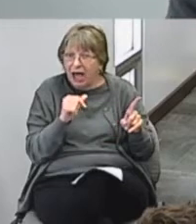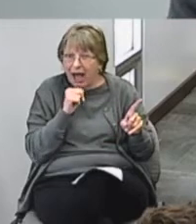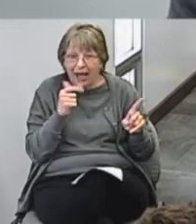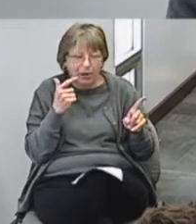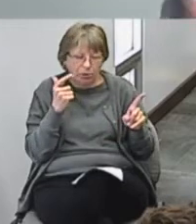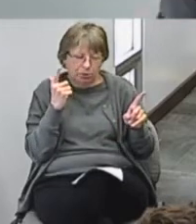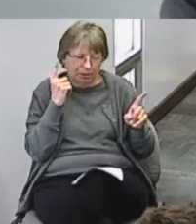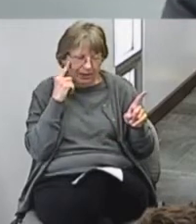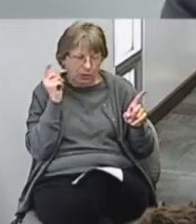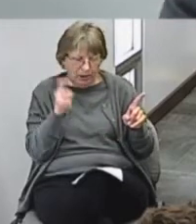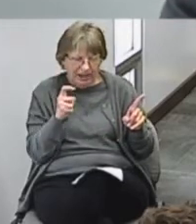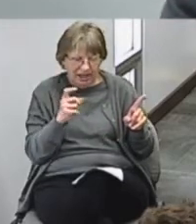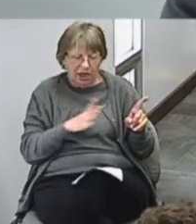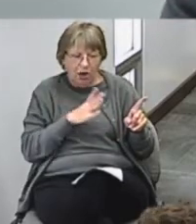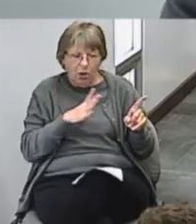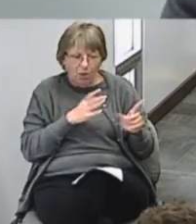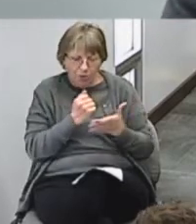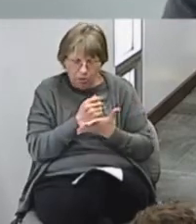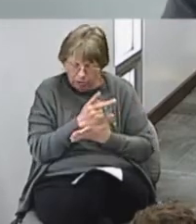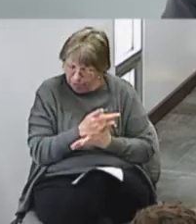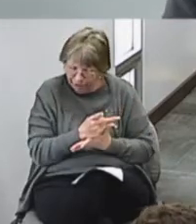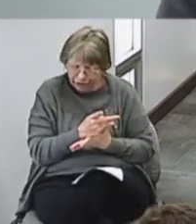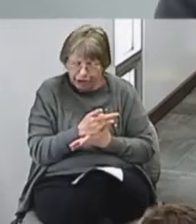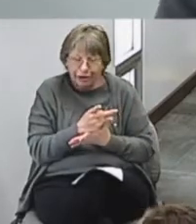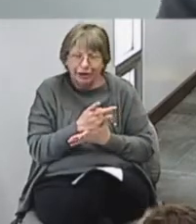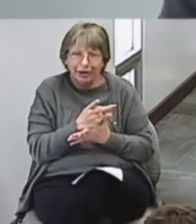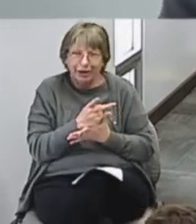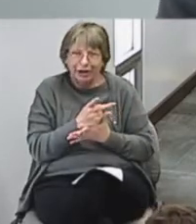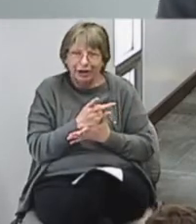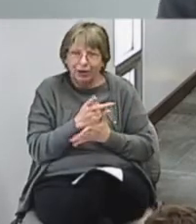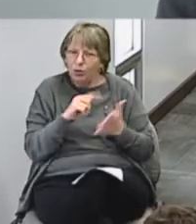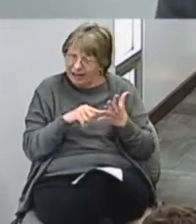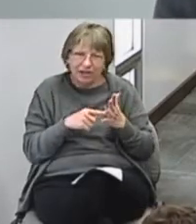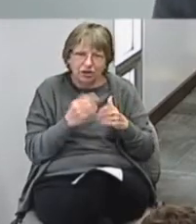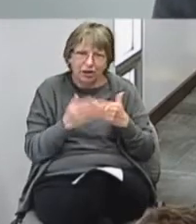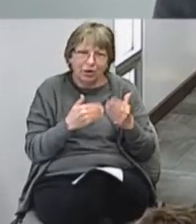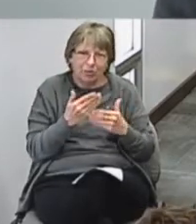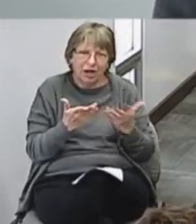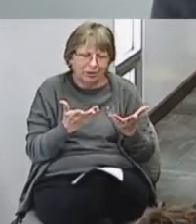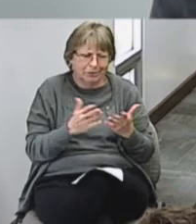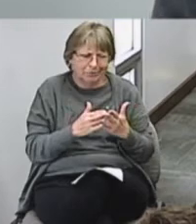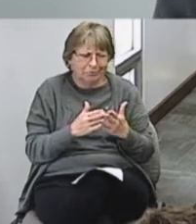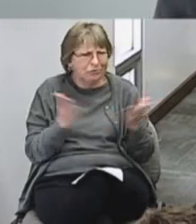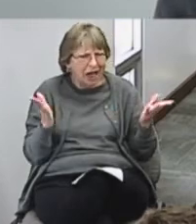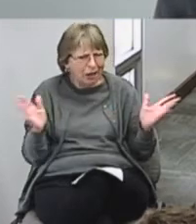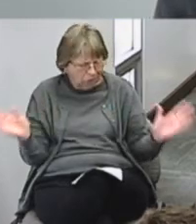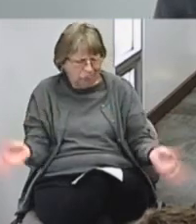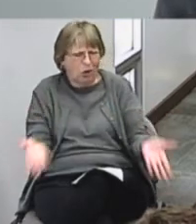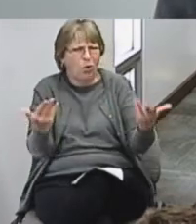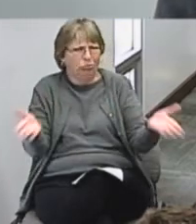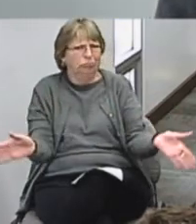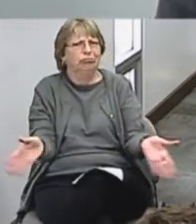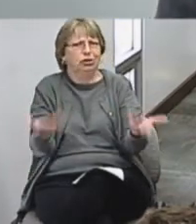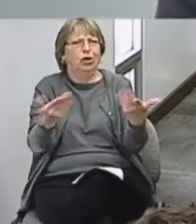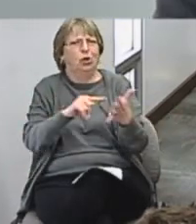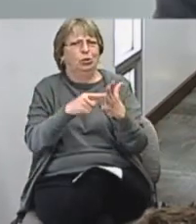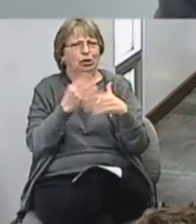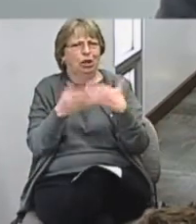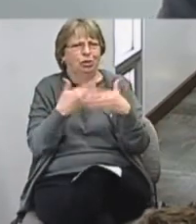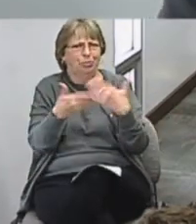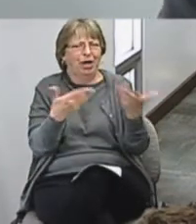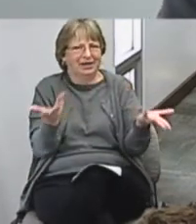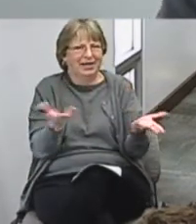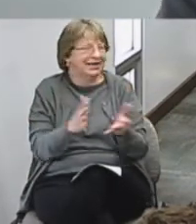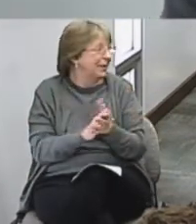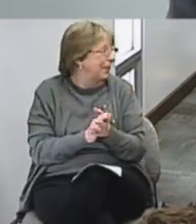formal approval of the process. That's up to you all, or we can get the process started. I'd like to get the process I'd like to get the Yeah. process started Yeah. as well. Get it Okay. going. I think Dave But-